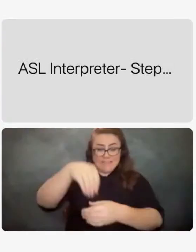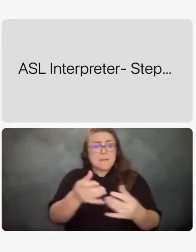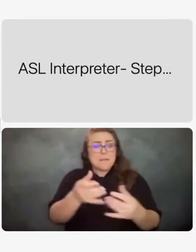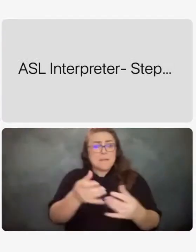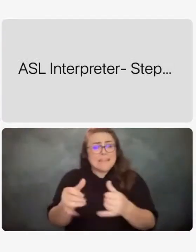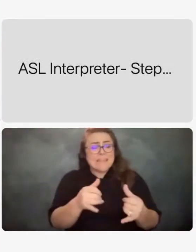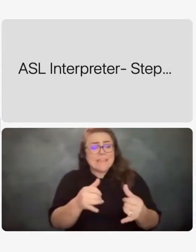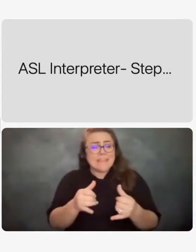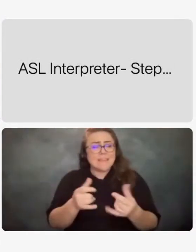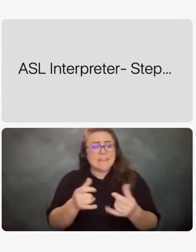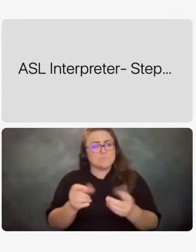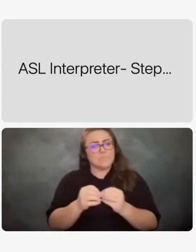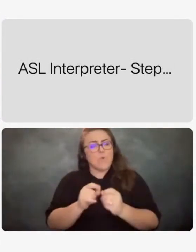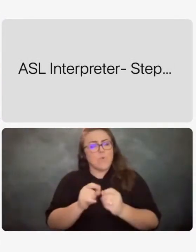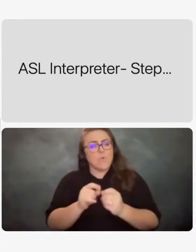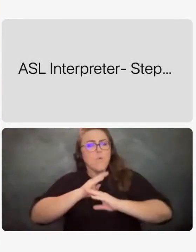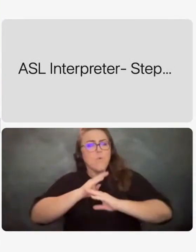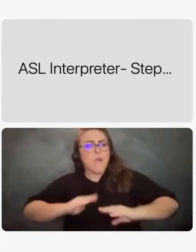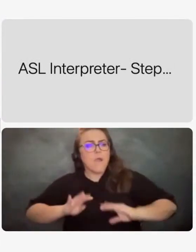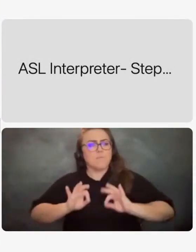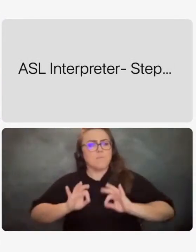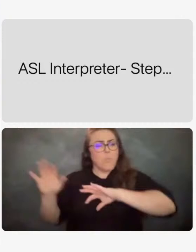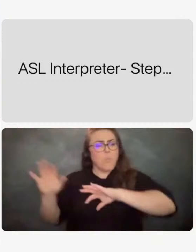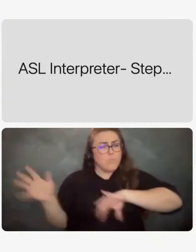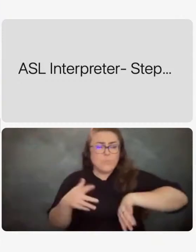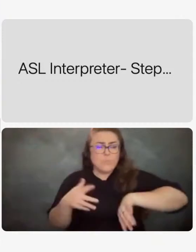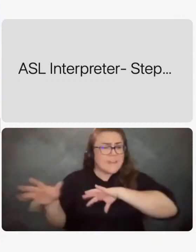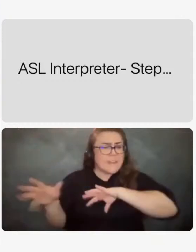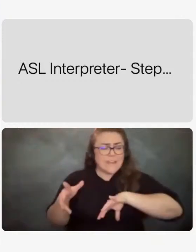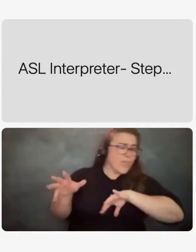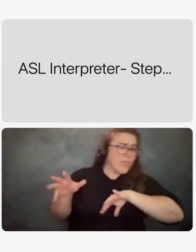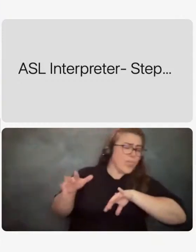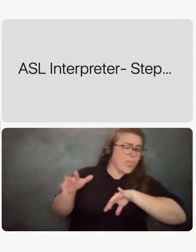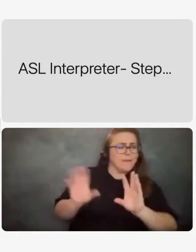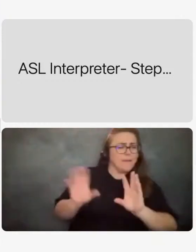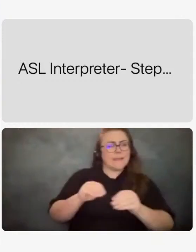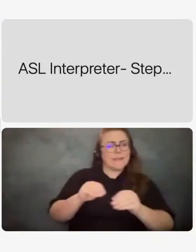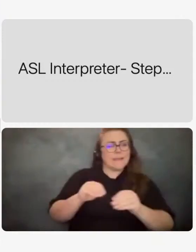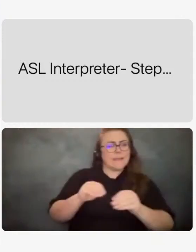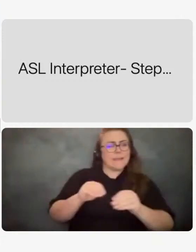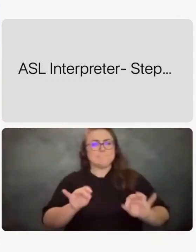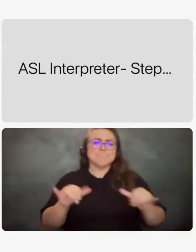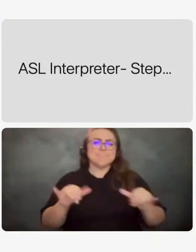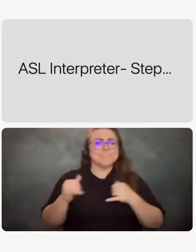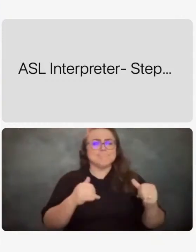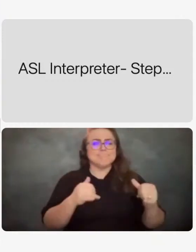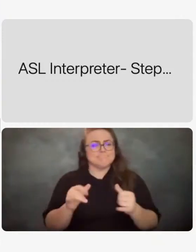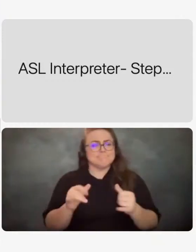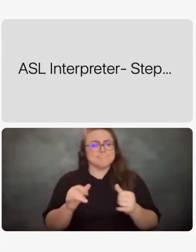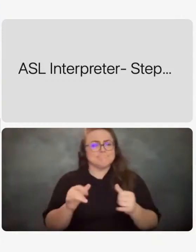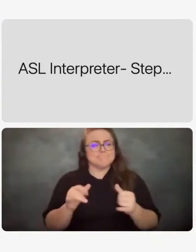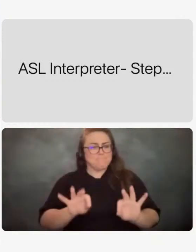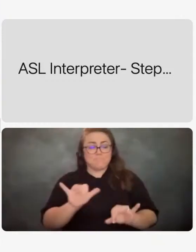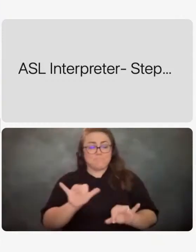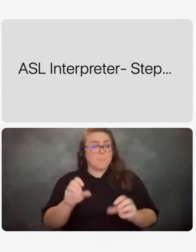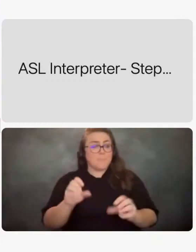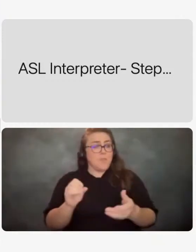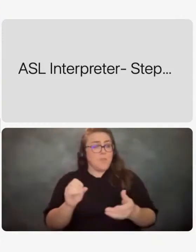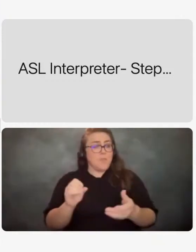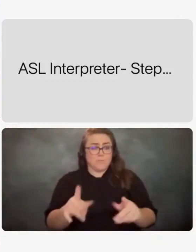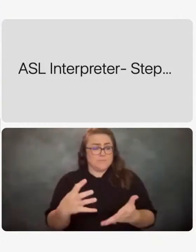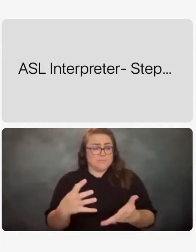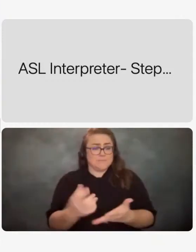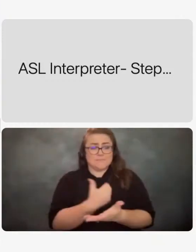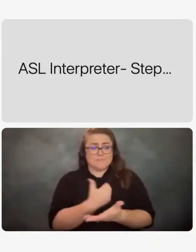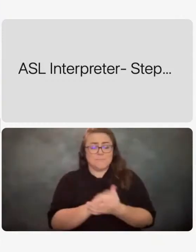from other environmental elements that might enter the site. So you'd have that opportunity. On another school site, we actually engaged a